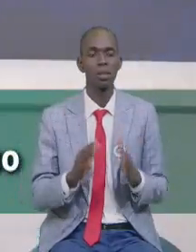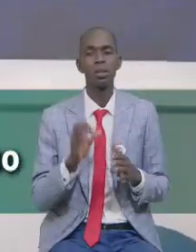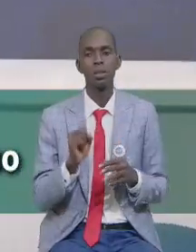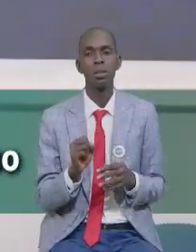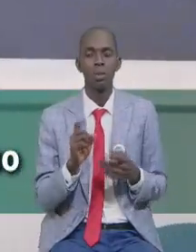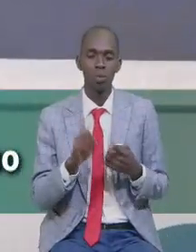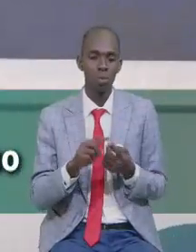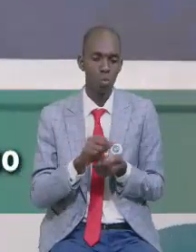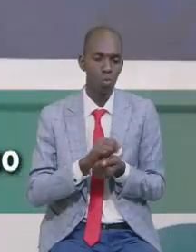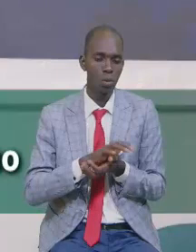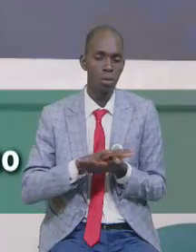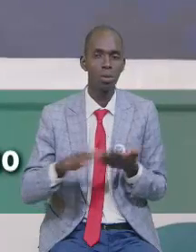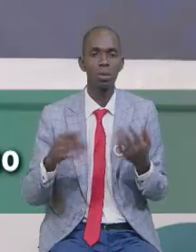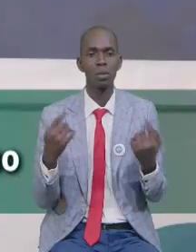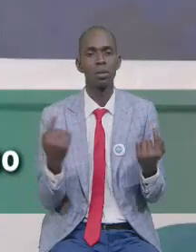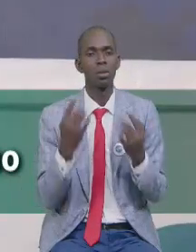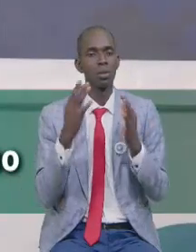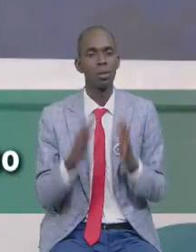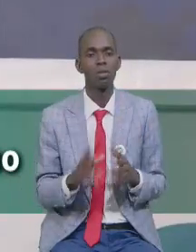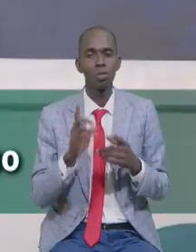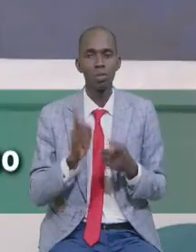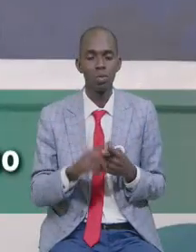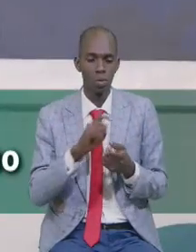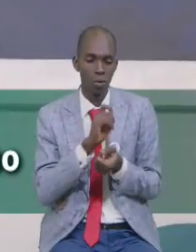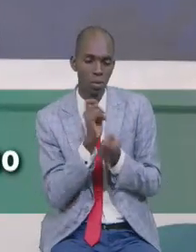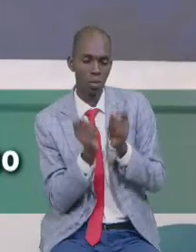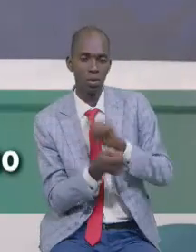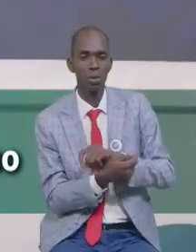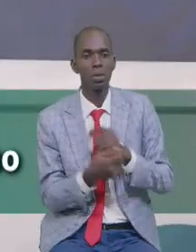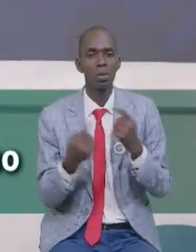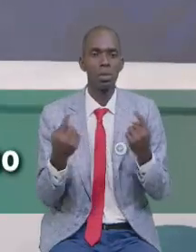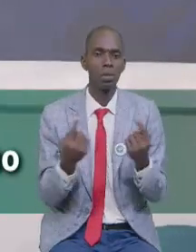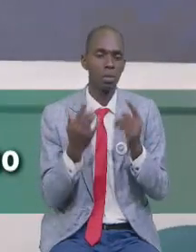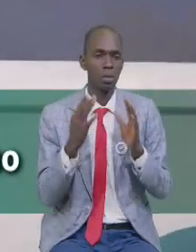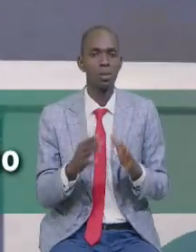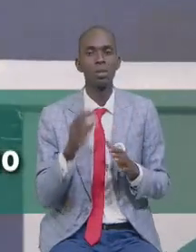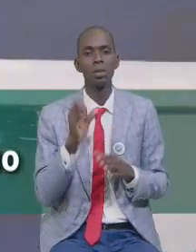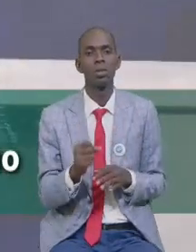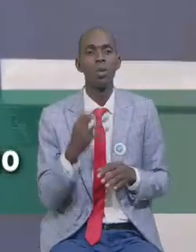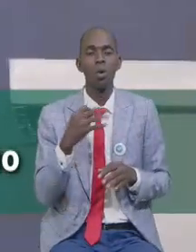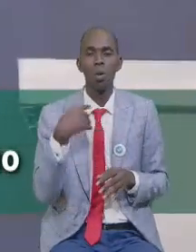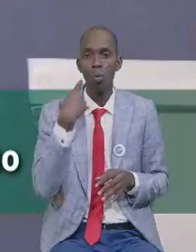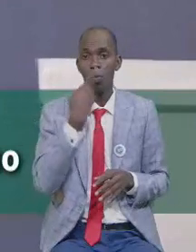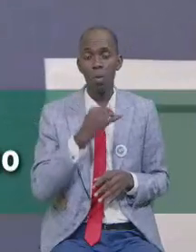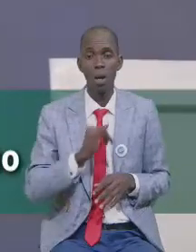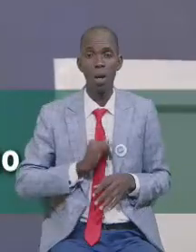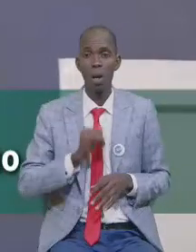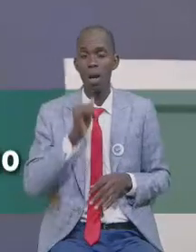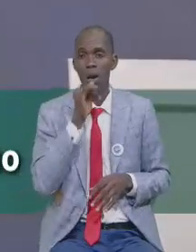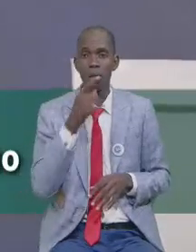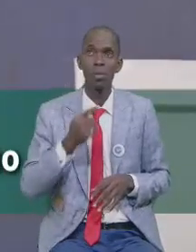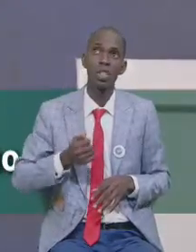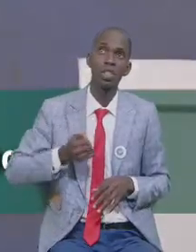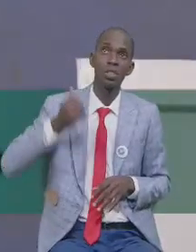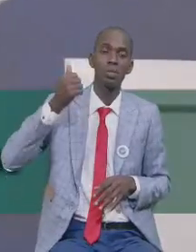wash sinners, to transform sinners, of whom I am